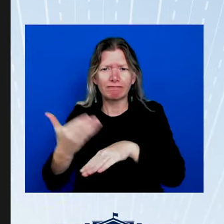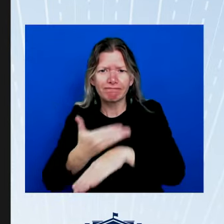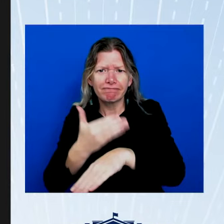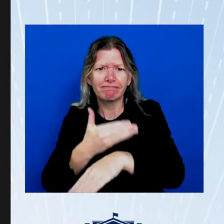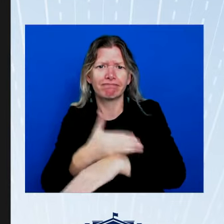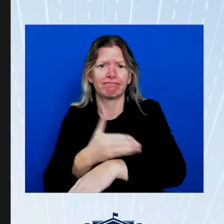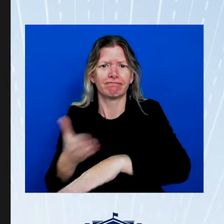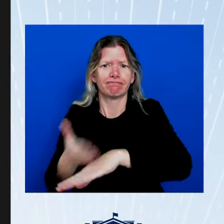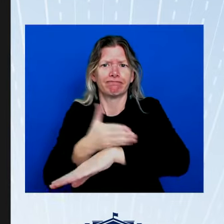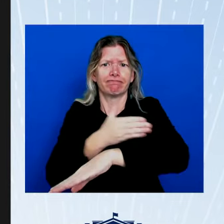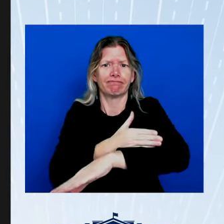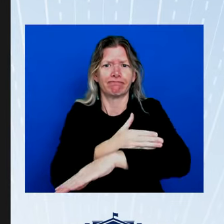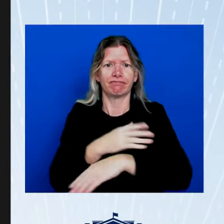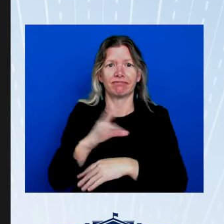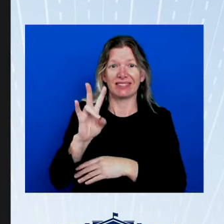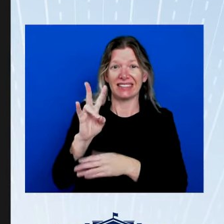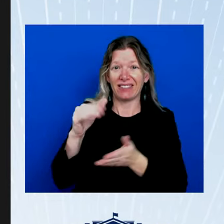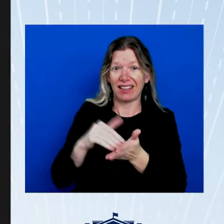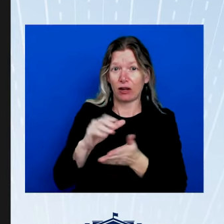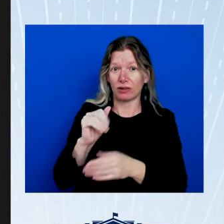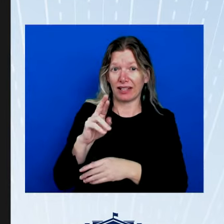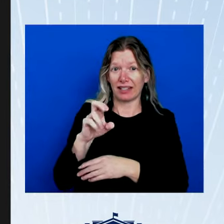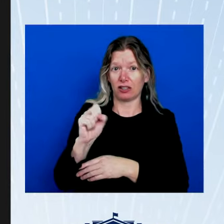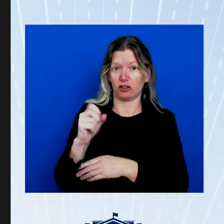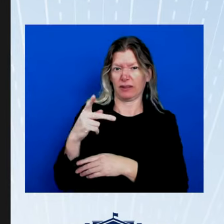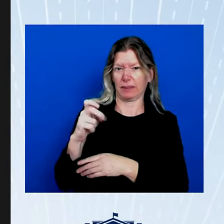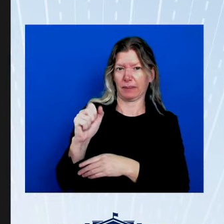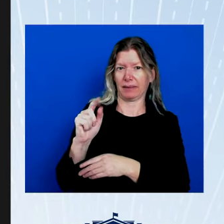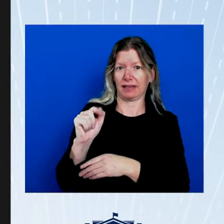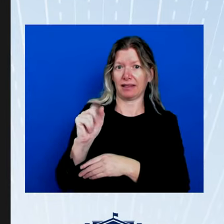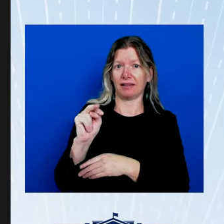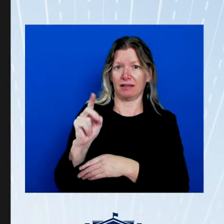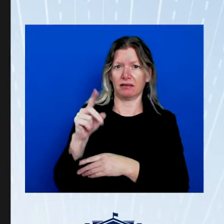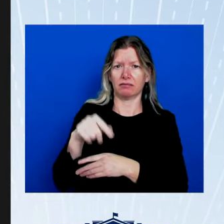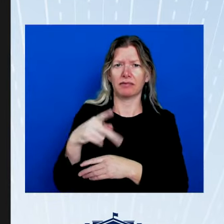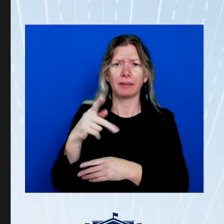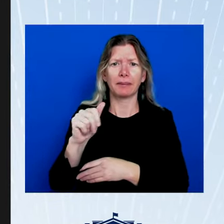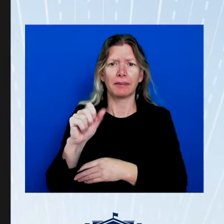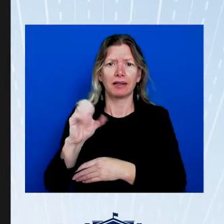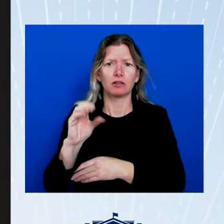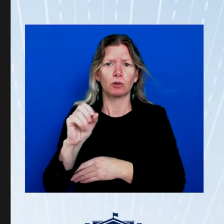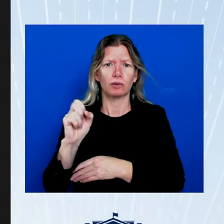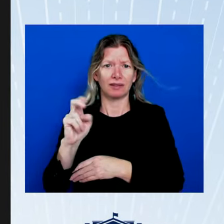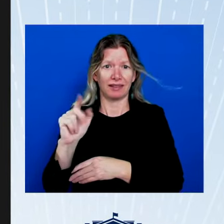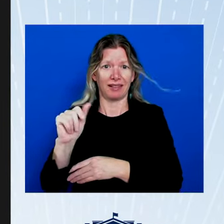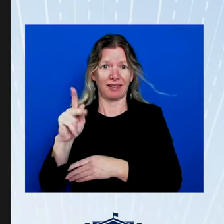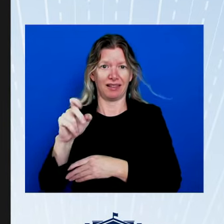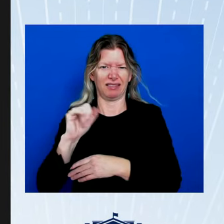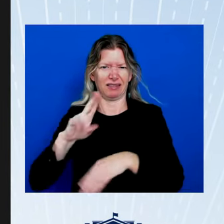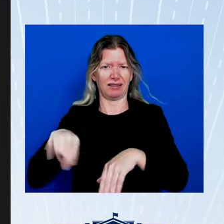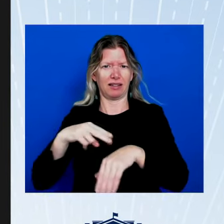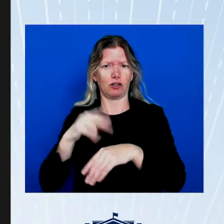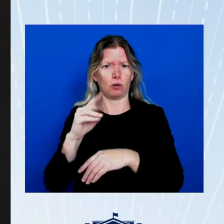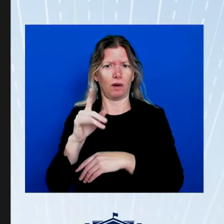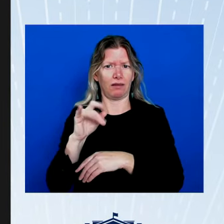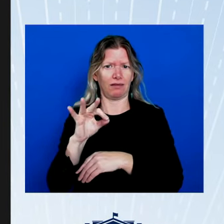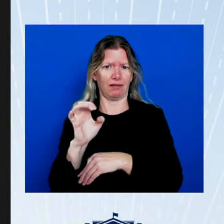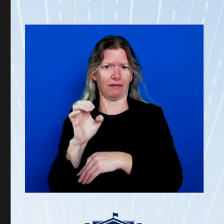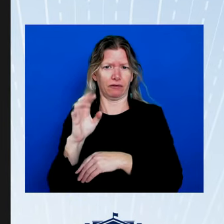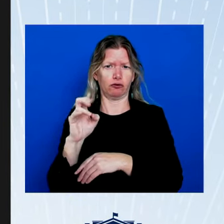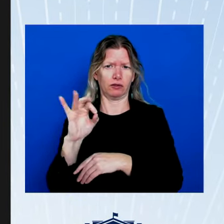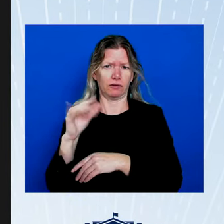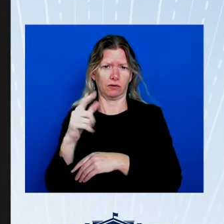the project's goal. By restoring the natural hydrology of regional peat soils, the department is ensuring